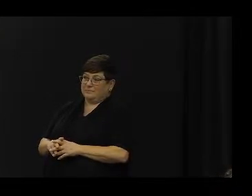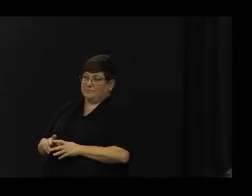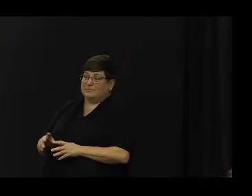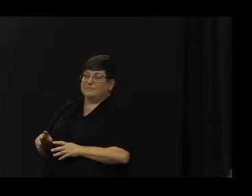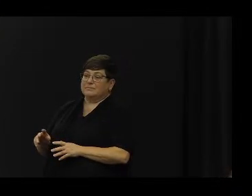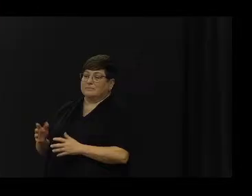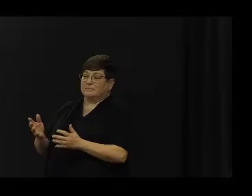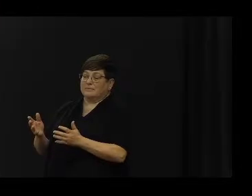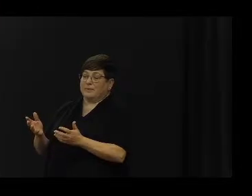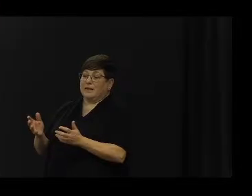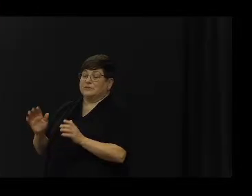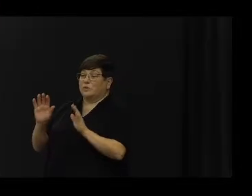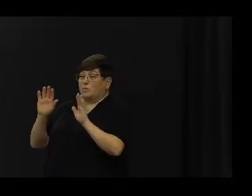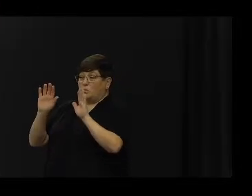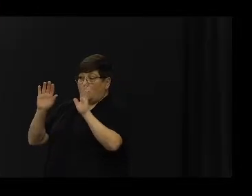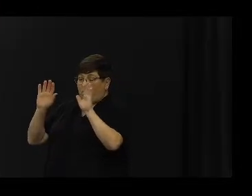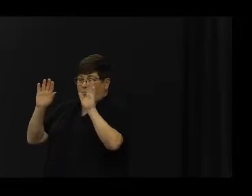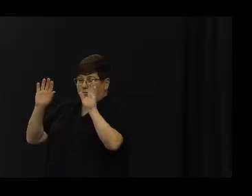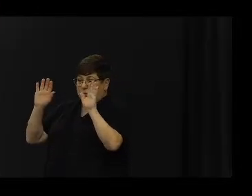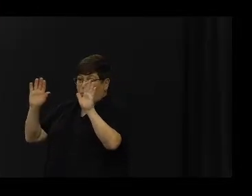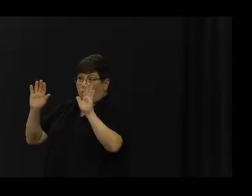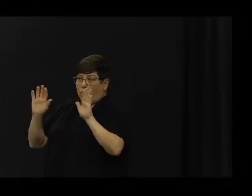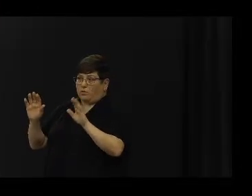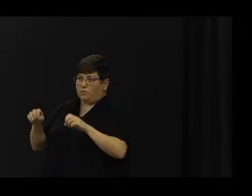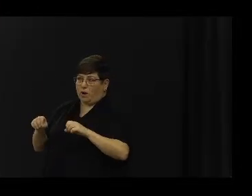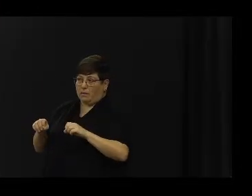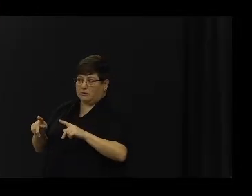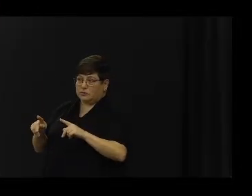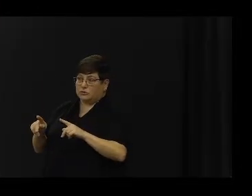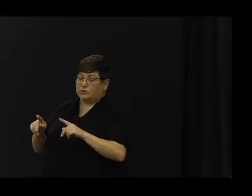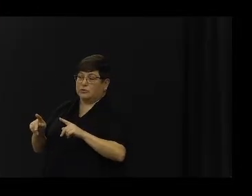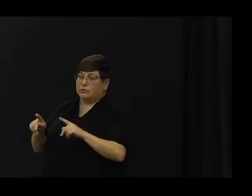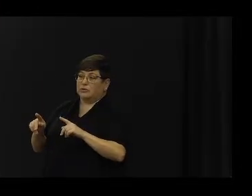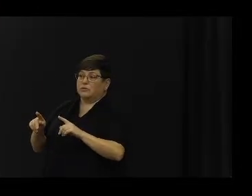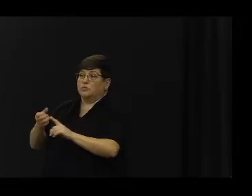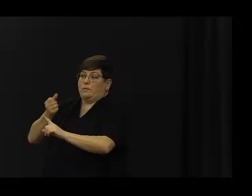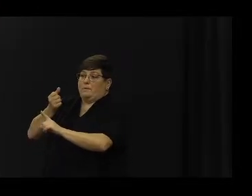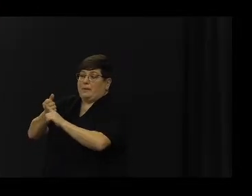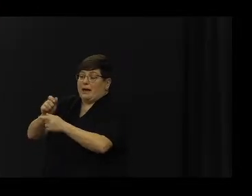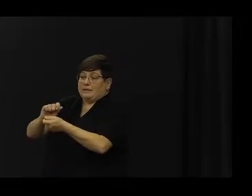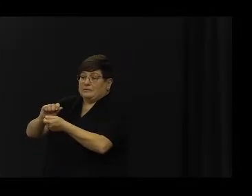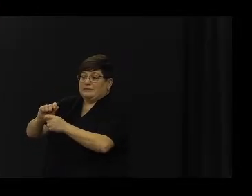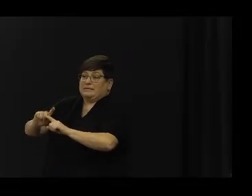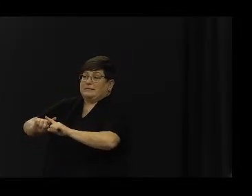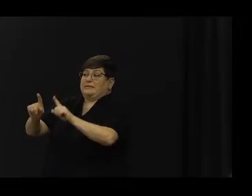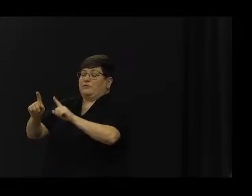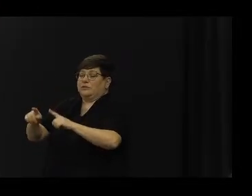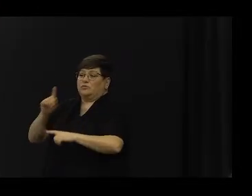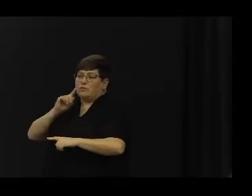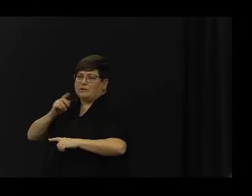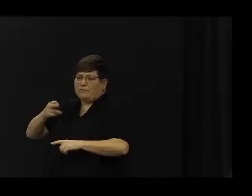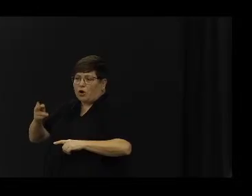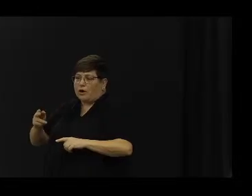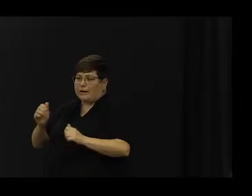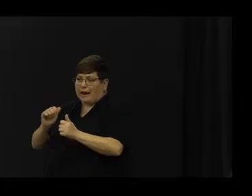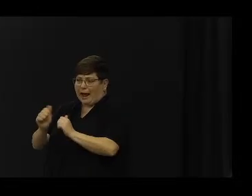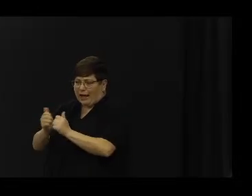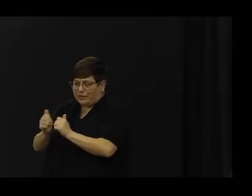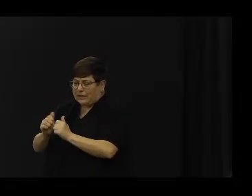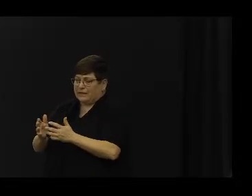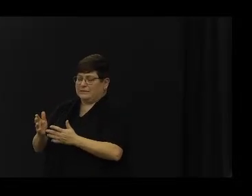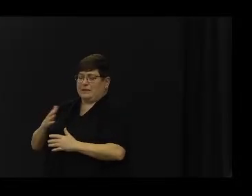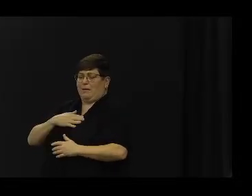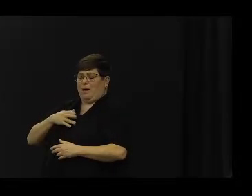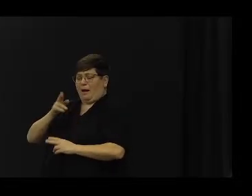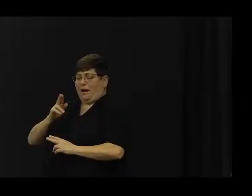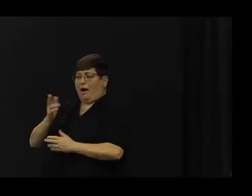I have the wonderful opportunity to make a difference for the deaf and hard of hearing athletes. It is my honor to